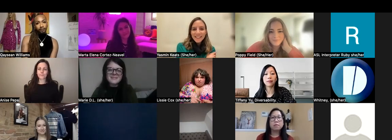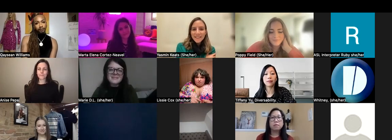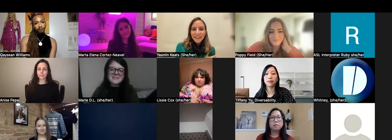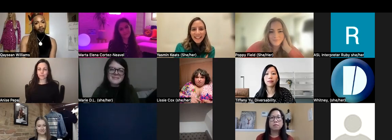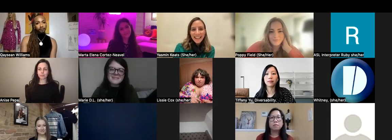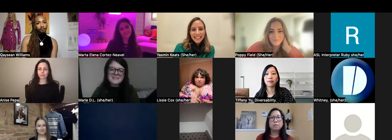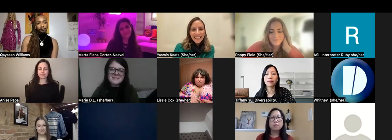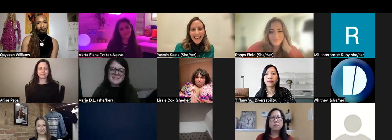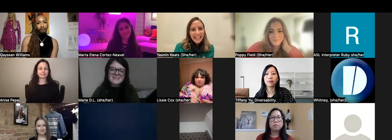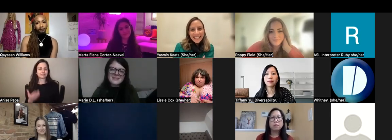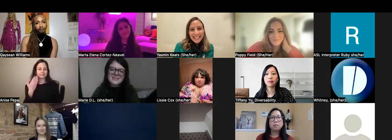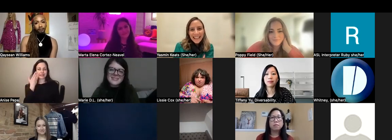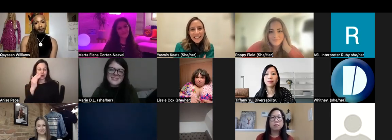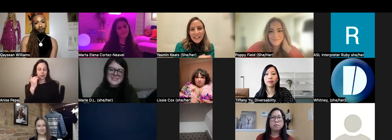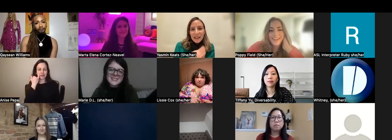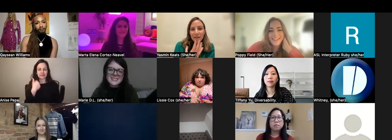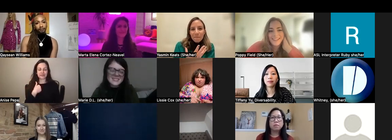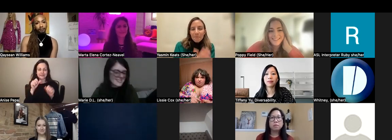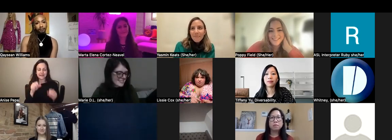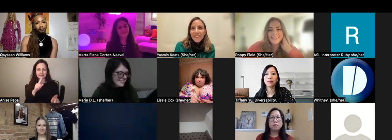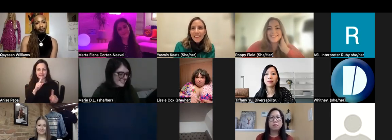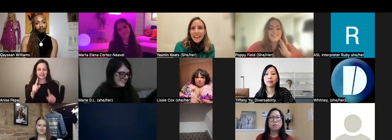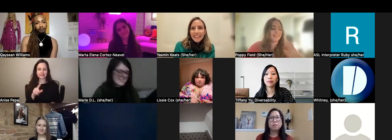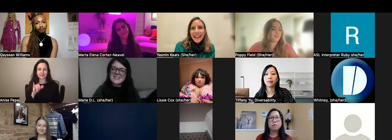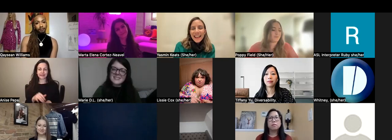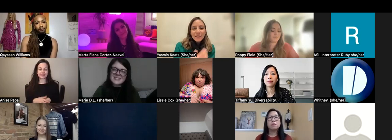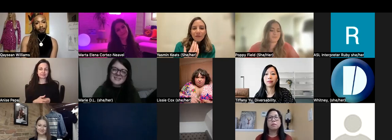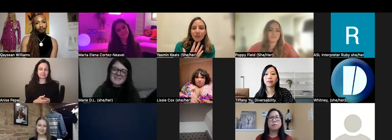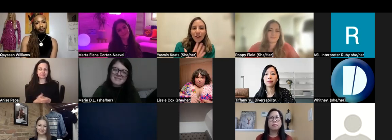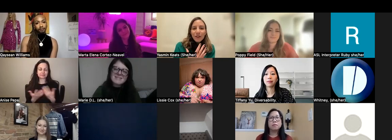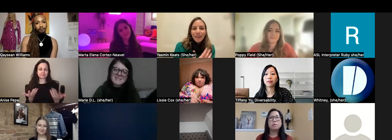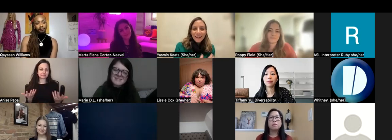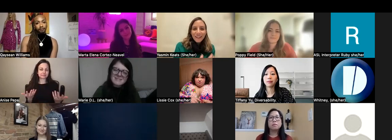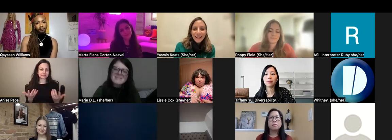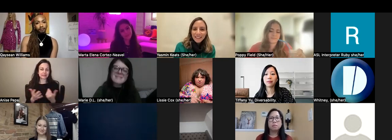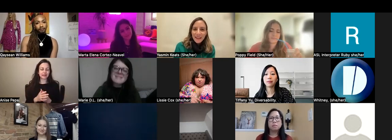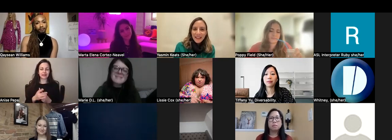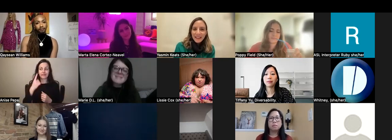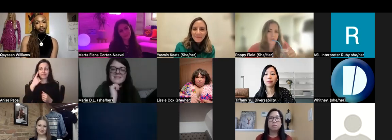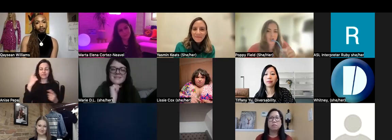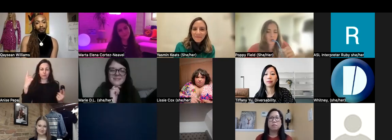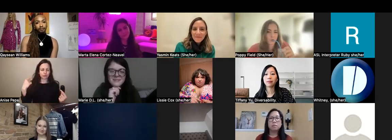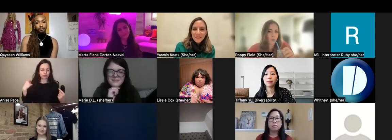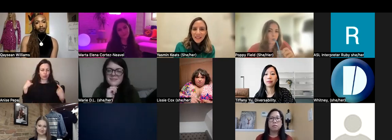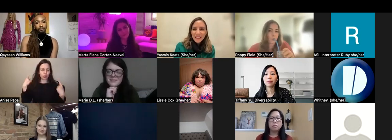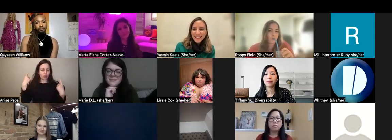I don't know if I can add to that. It's like, it's for so long, it's